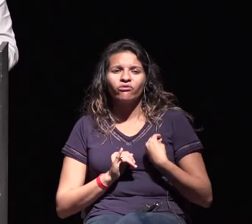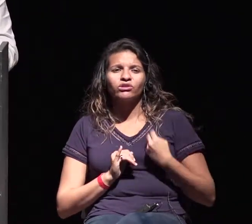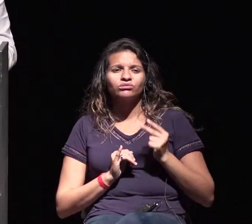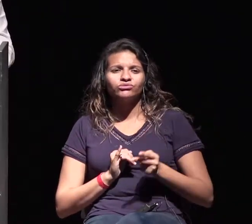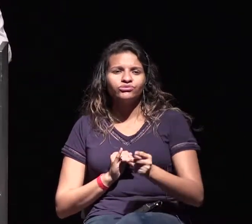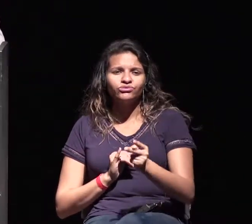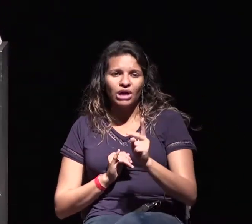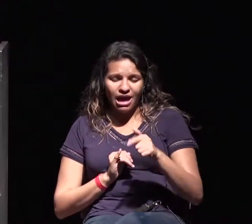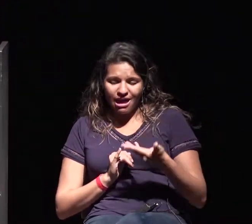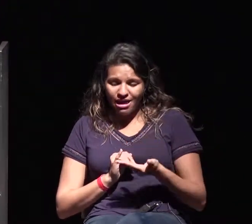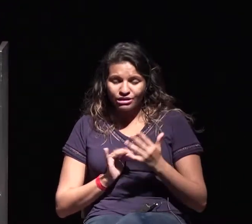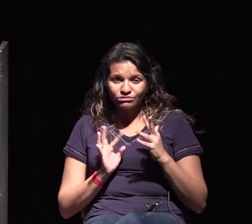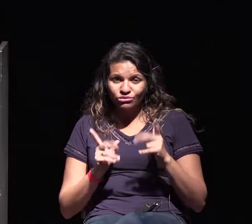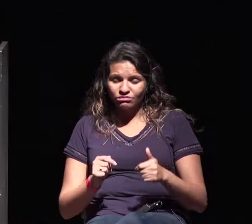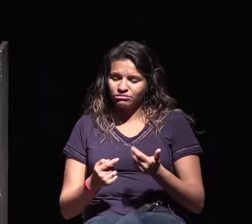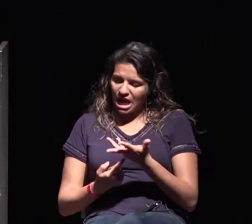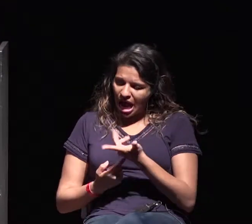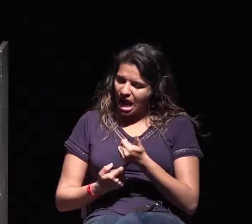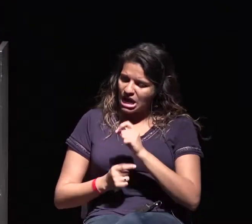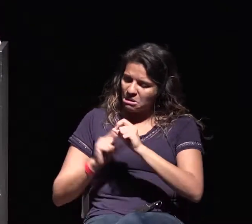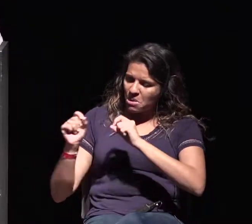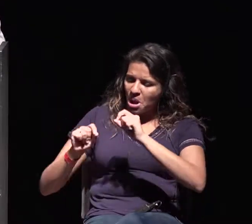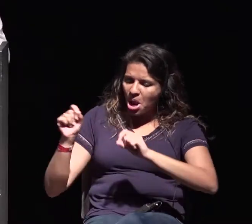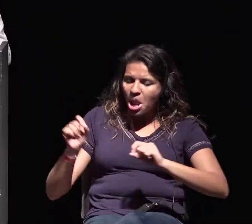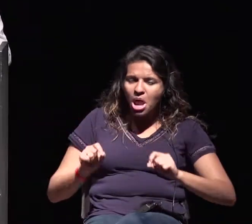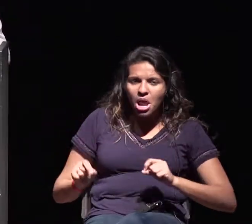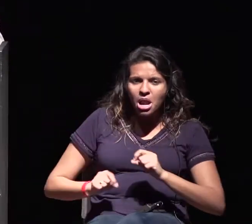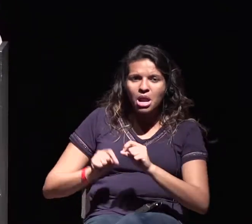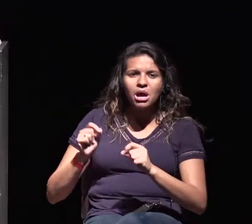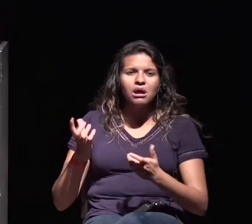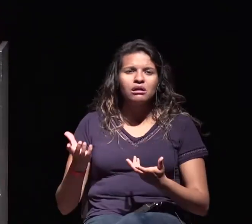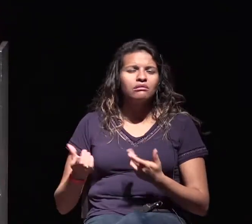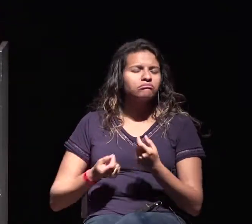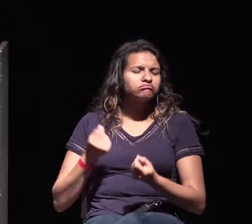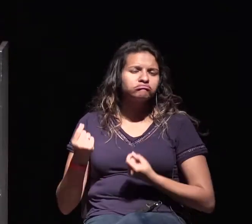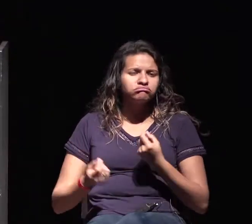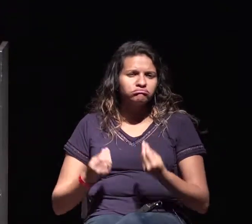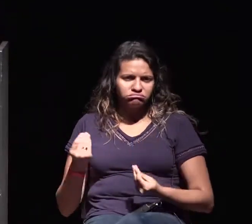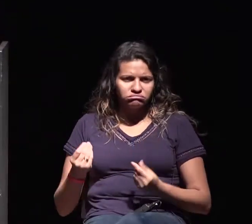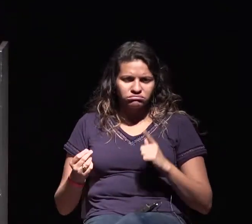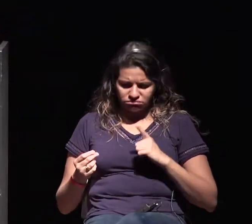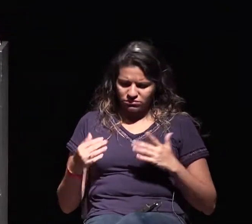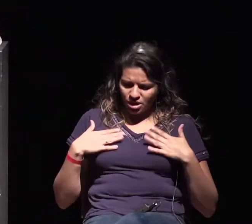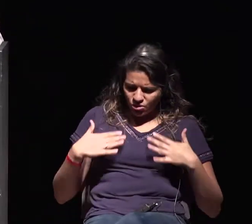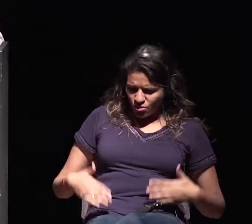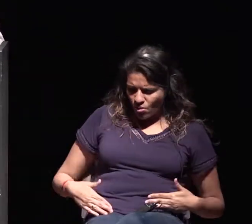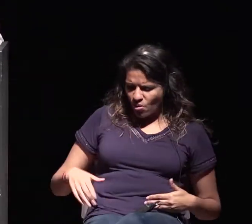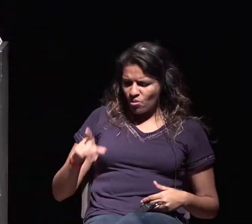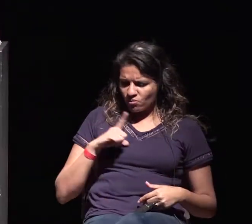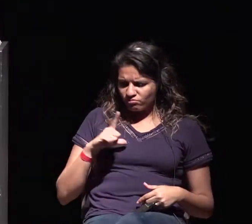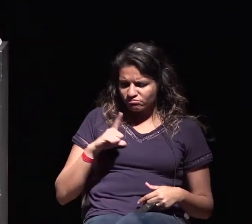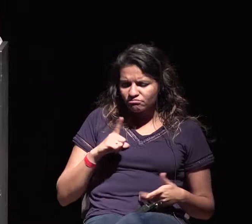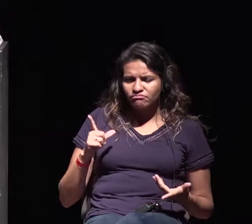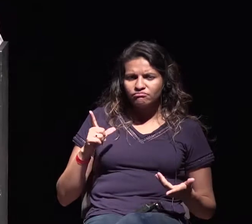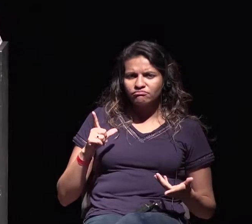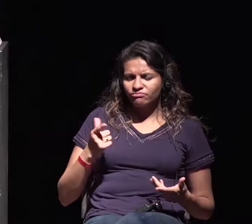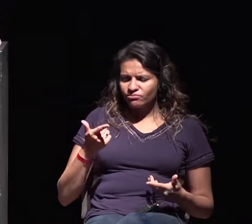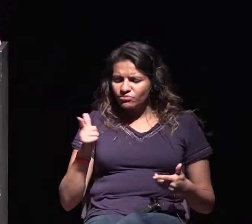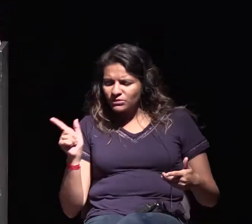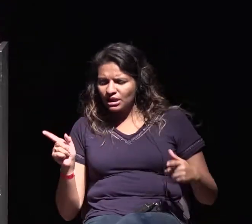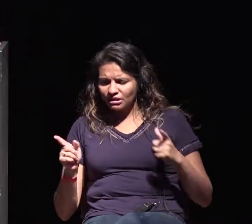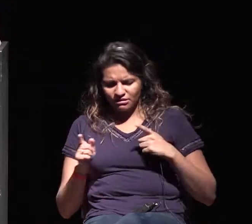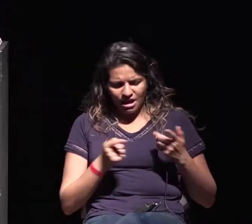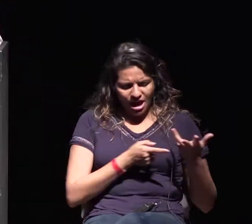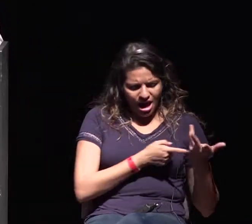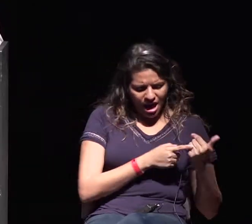to whom? Bodies, antibodies, bodies against, within, with, disserving, deconstructing the